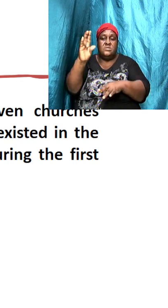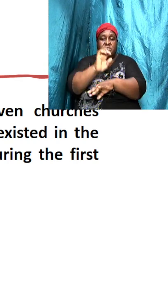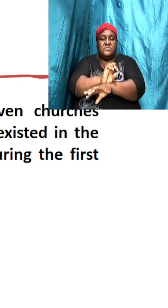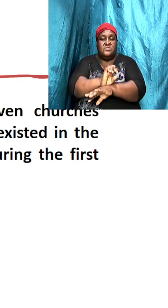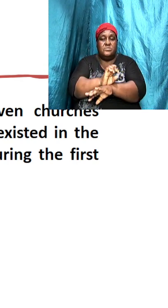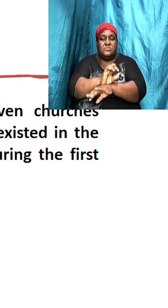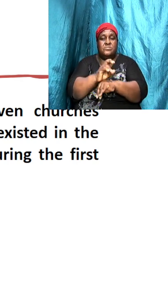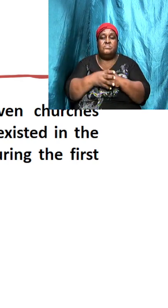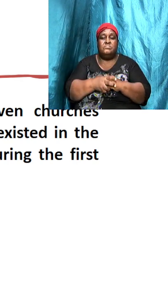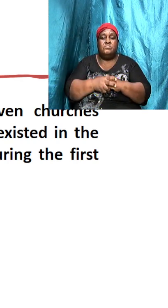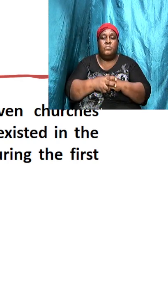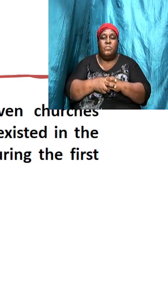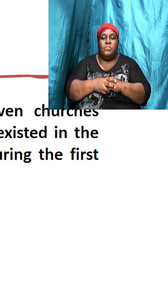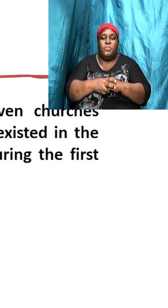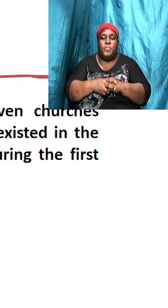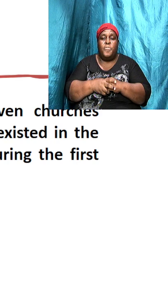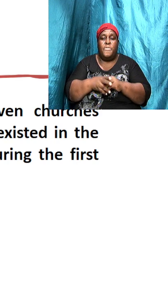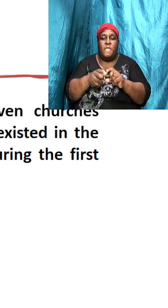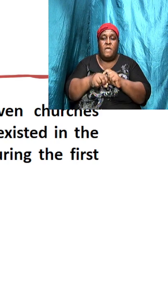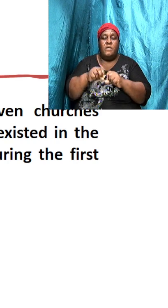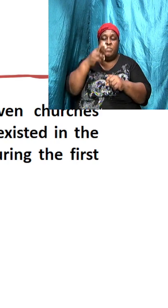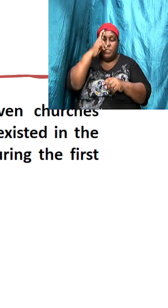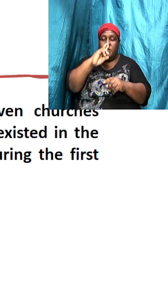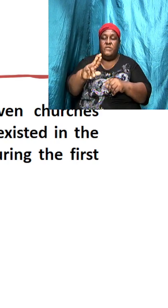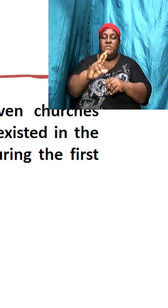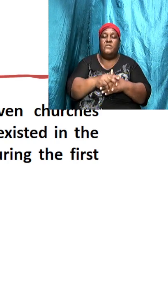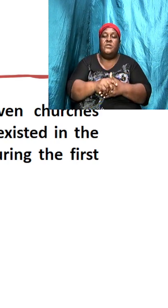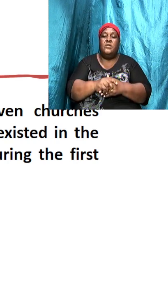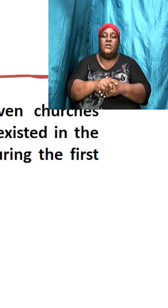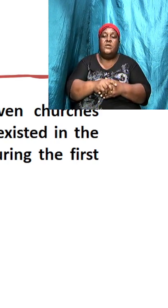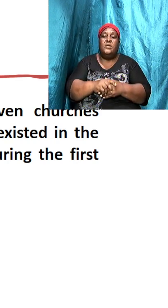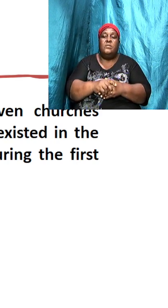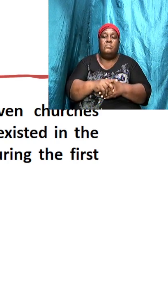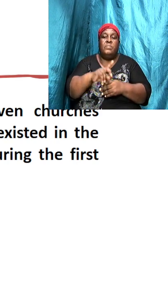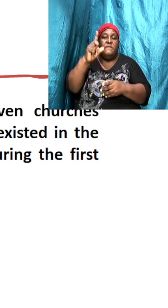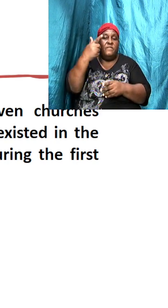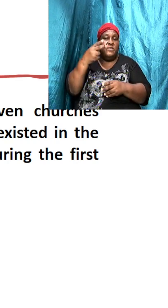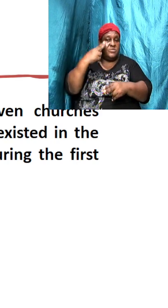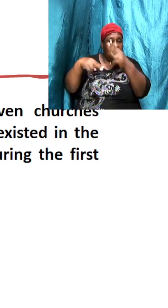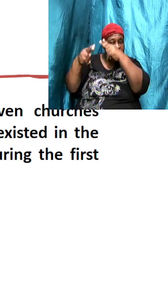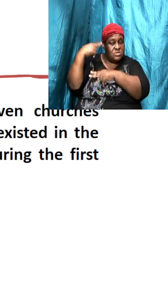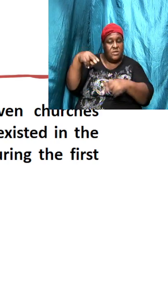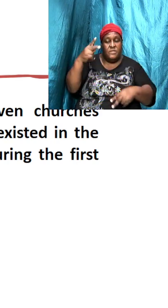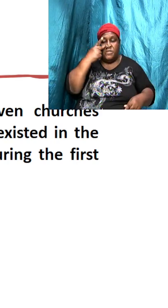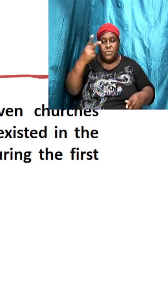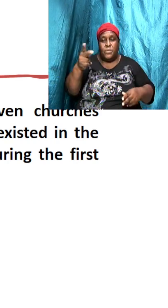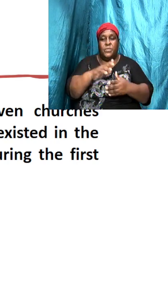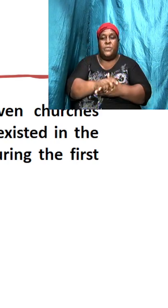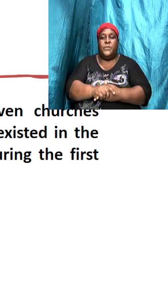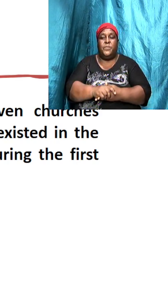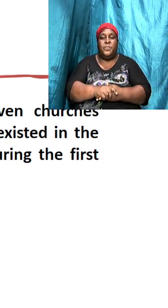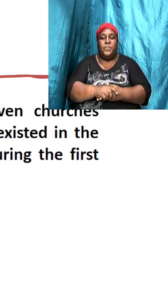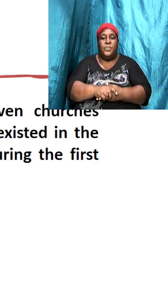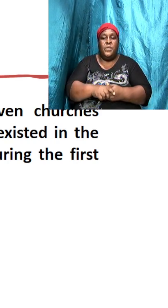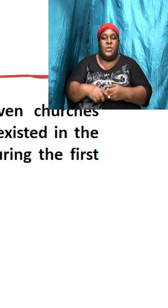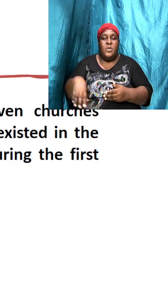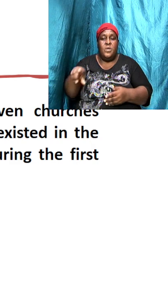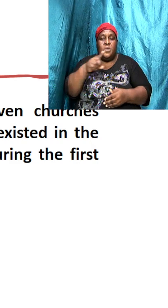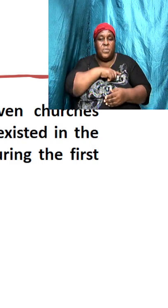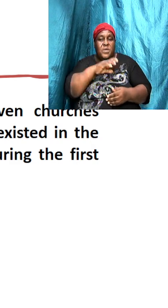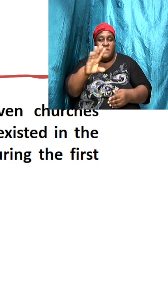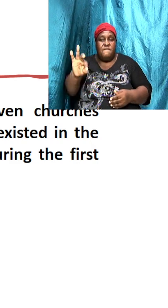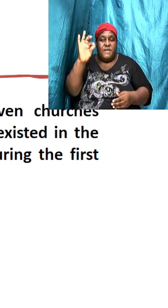of revelation. Now, let us take the first one, the historical view. Here, we